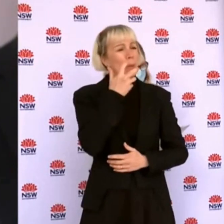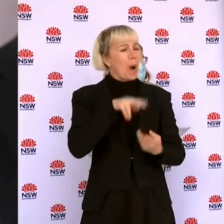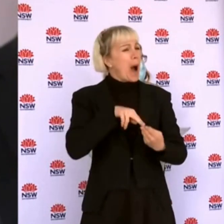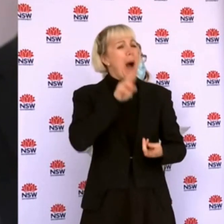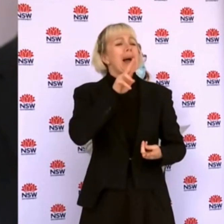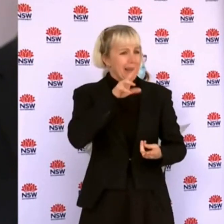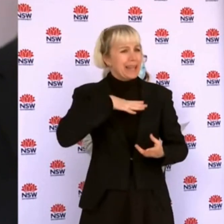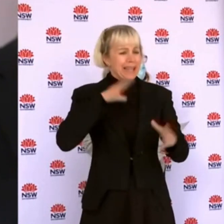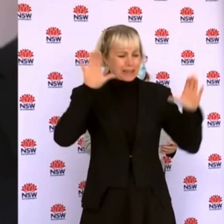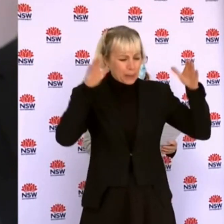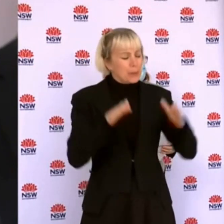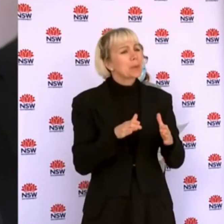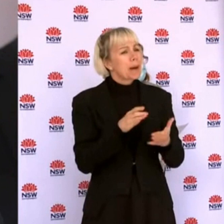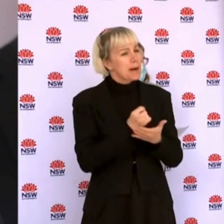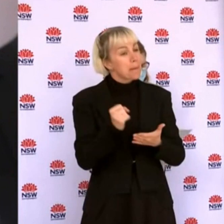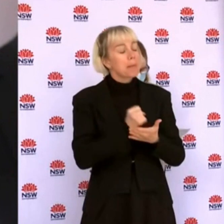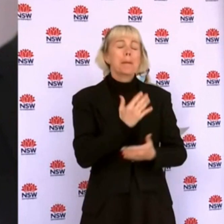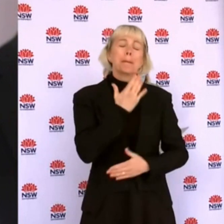possible terms, please